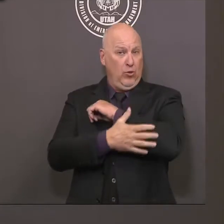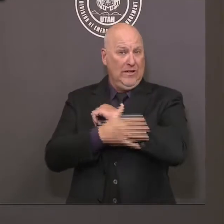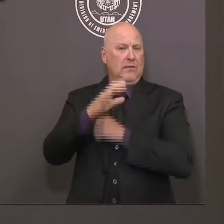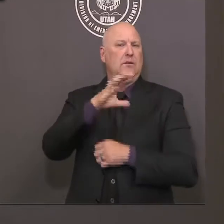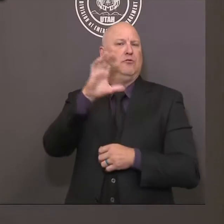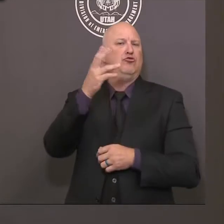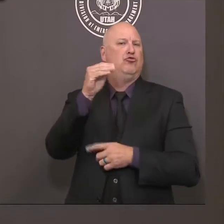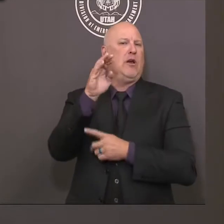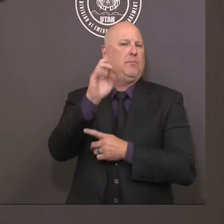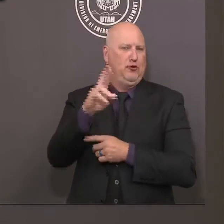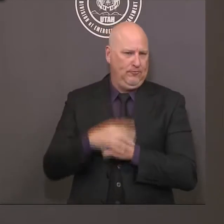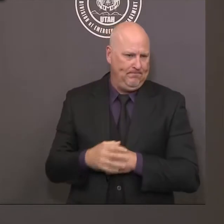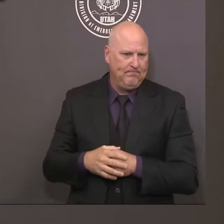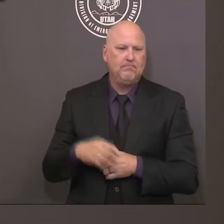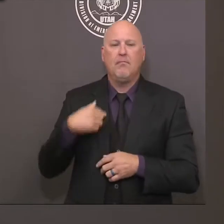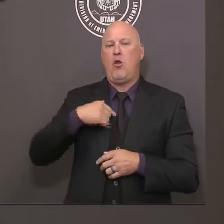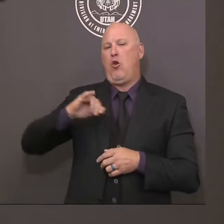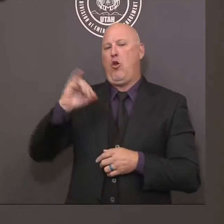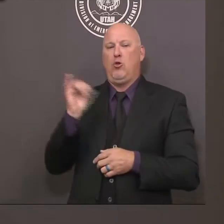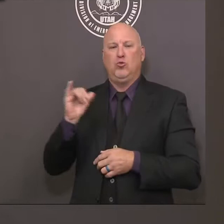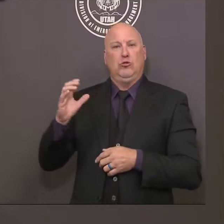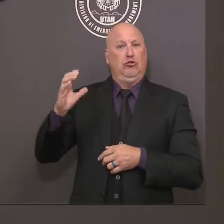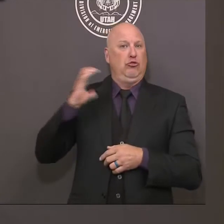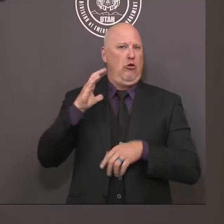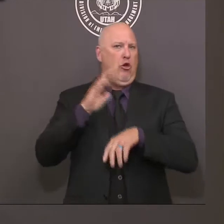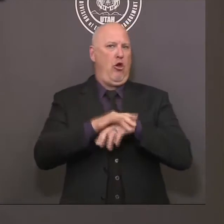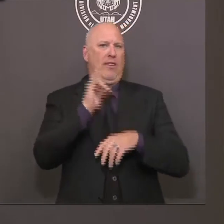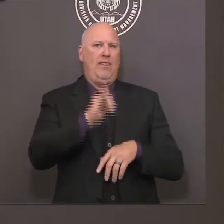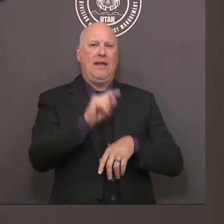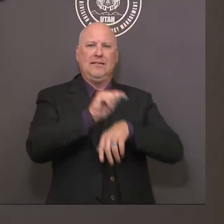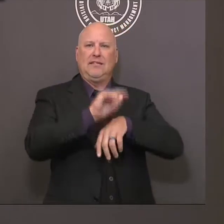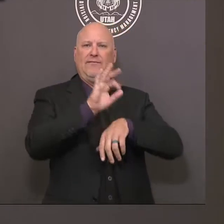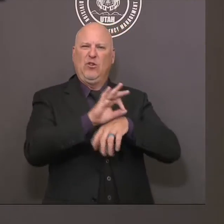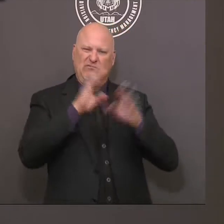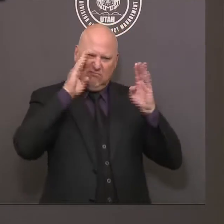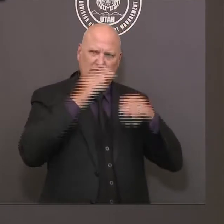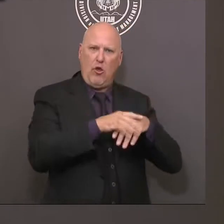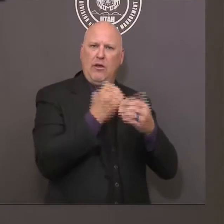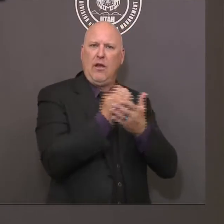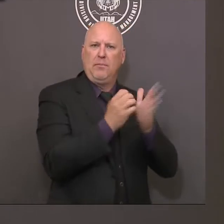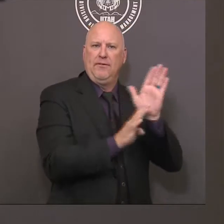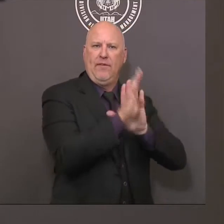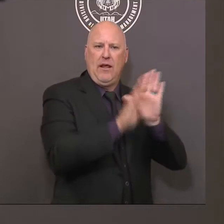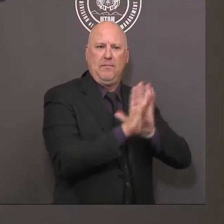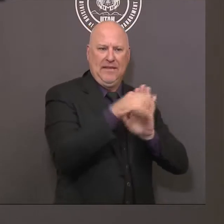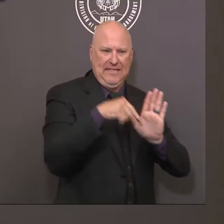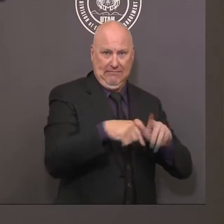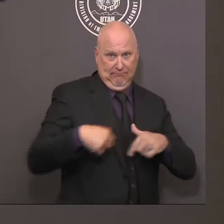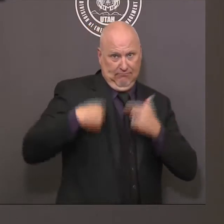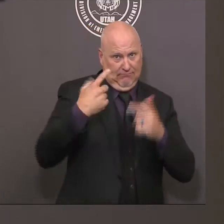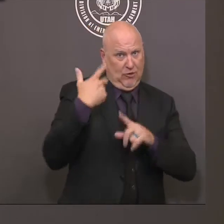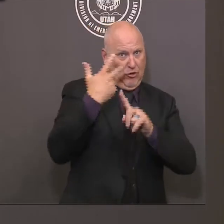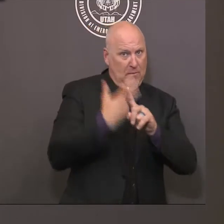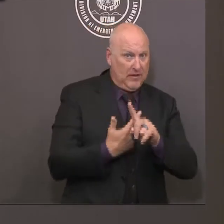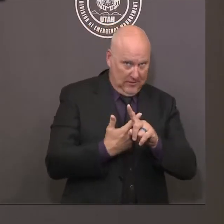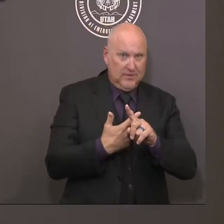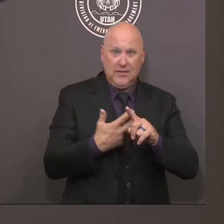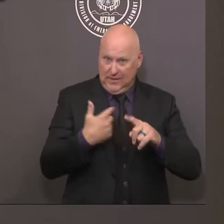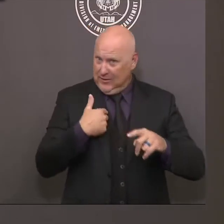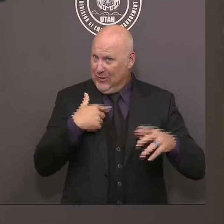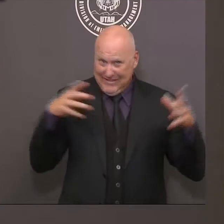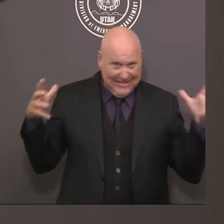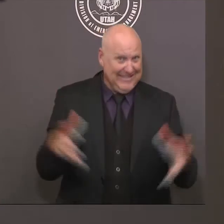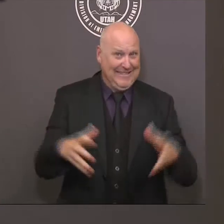Economic Response Task Force. 3 months ago, with the creation of the task force, we turned our